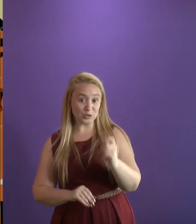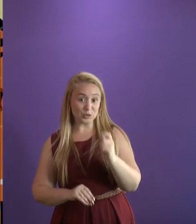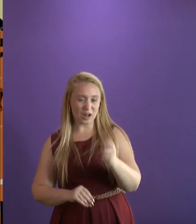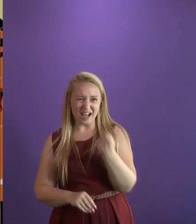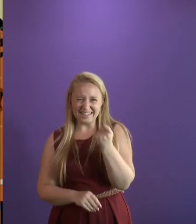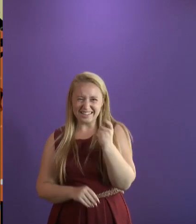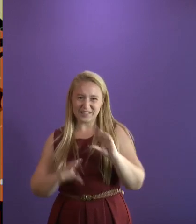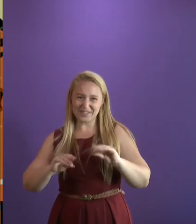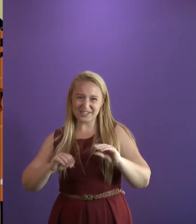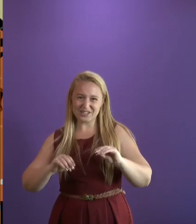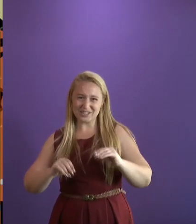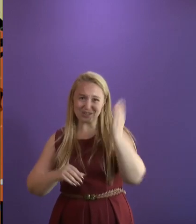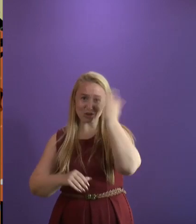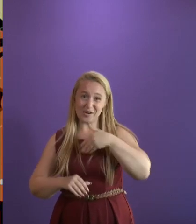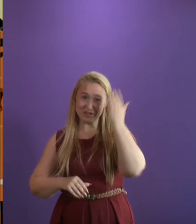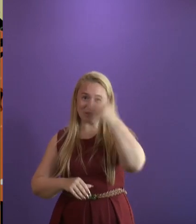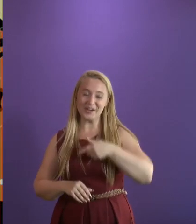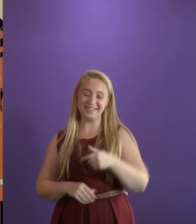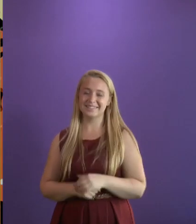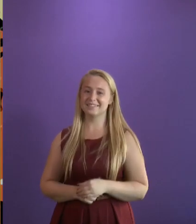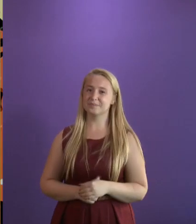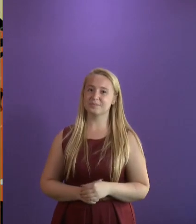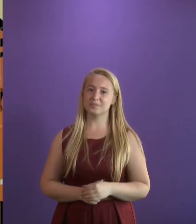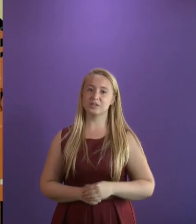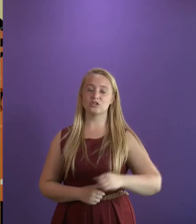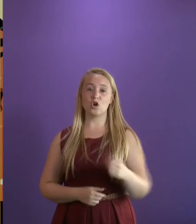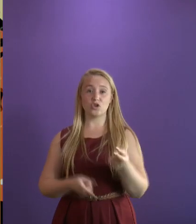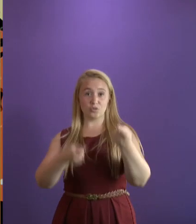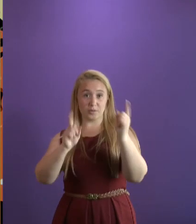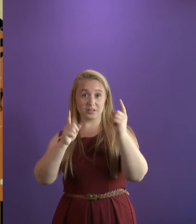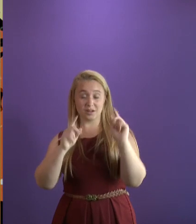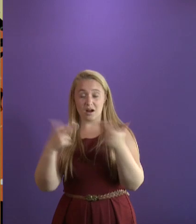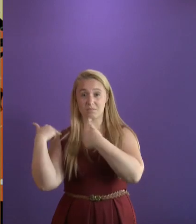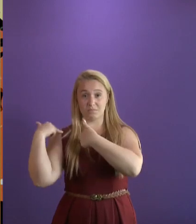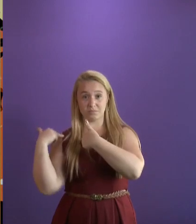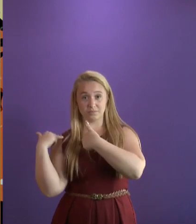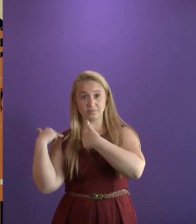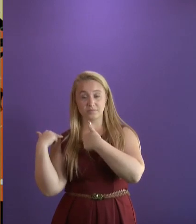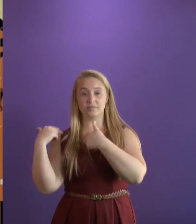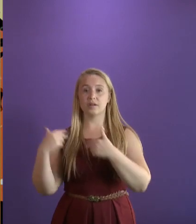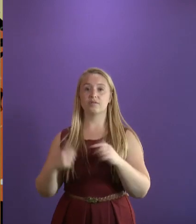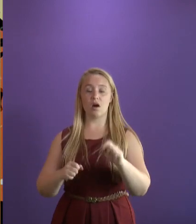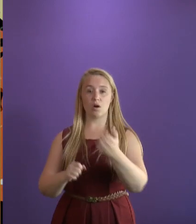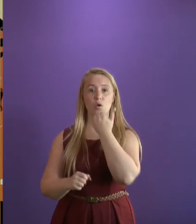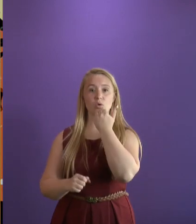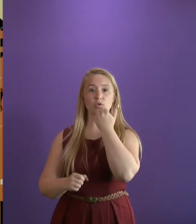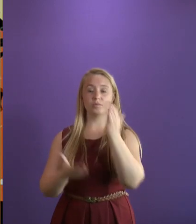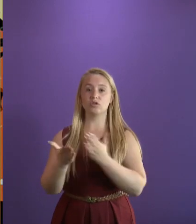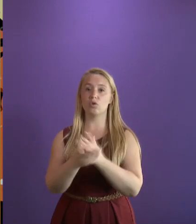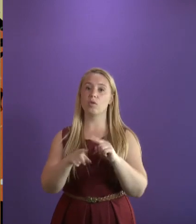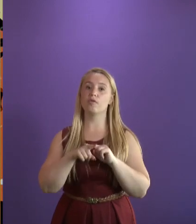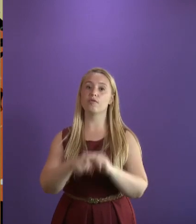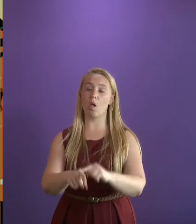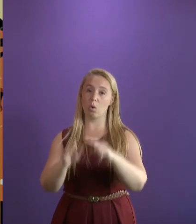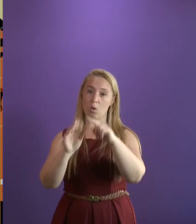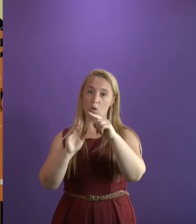finished, Presiding Officer. Sorry, I am just about finished. As the Scottish Minister, I have responsibility under the Scottish Ministerial Code to comply with the law, including